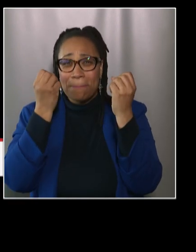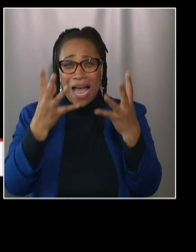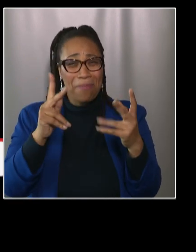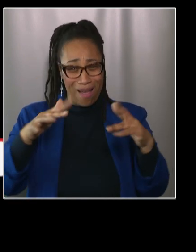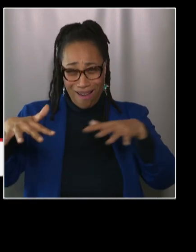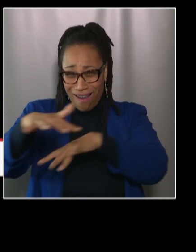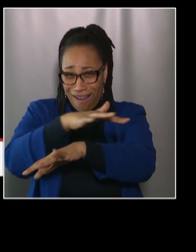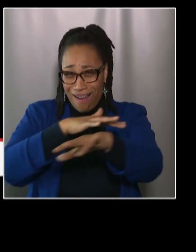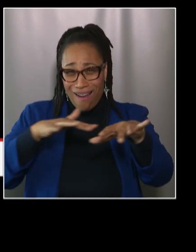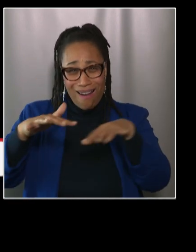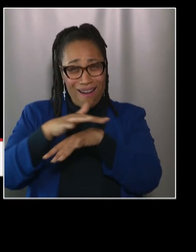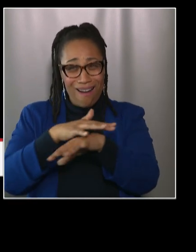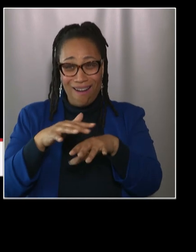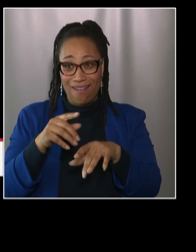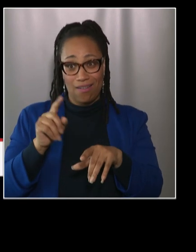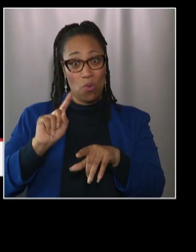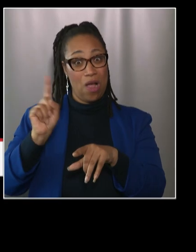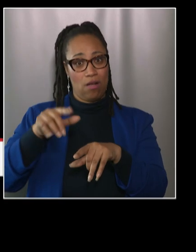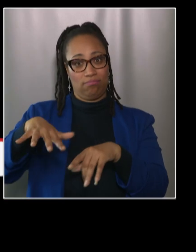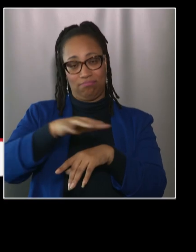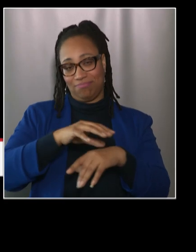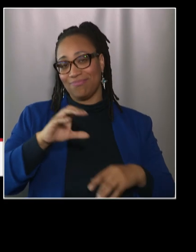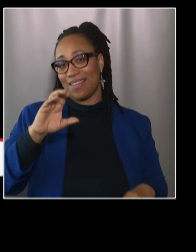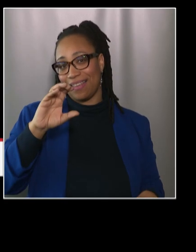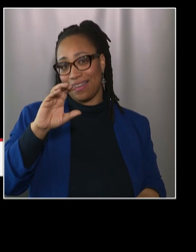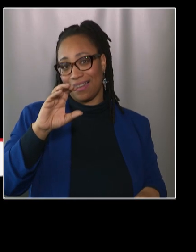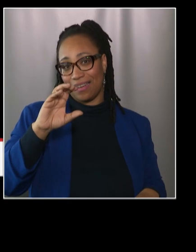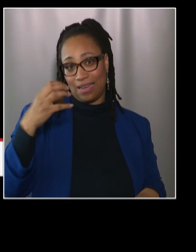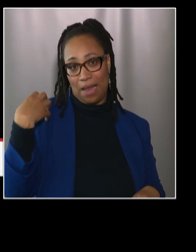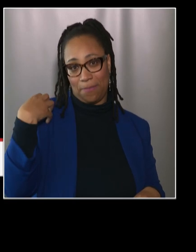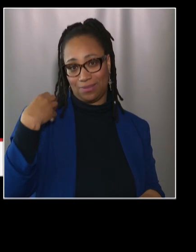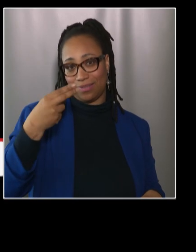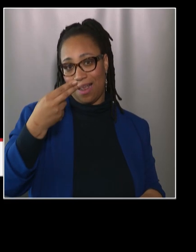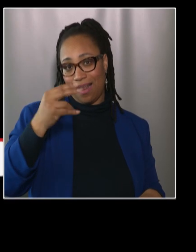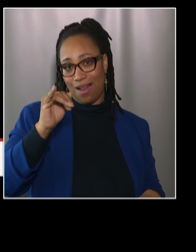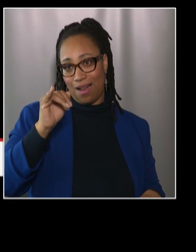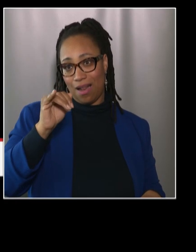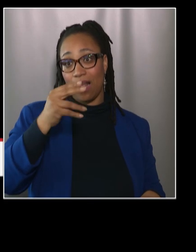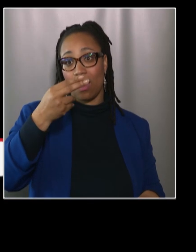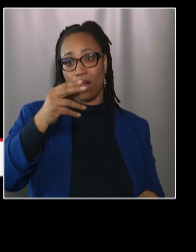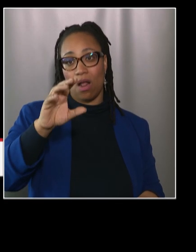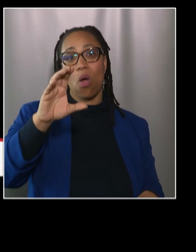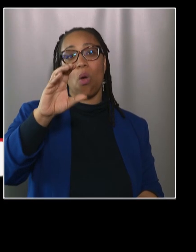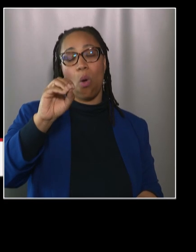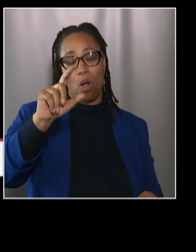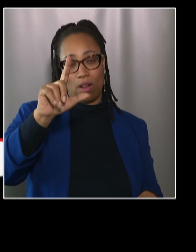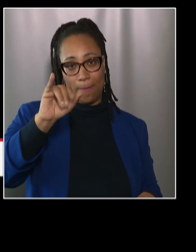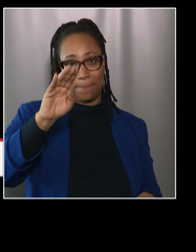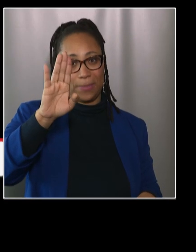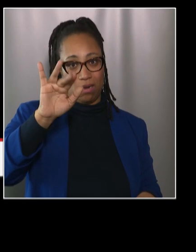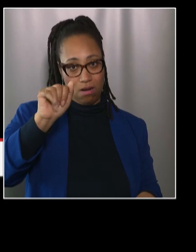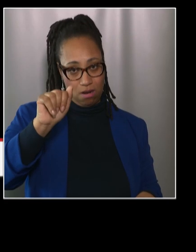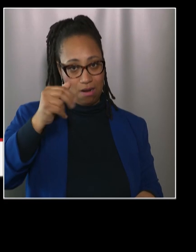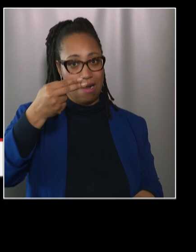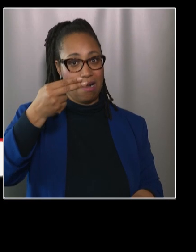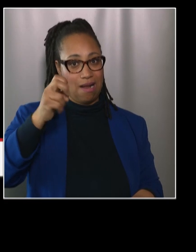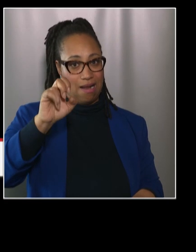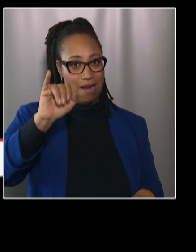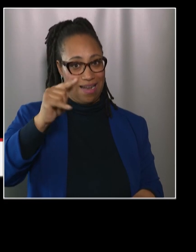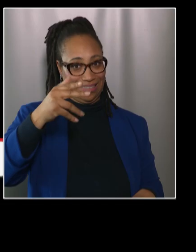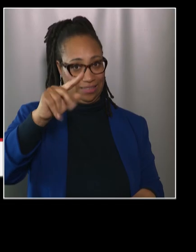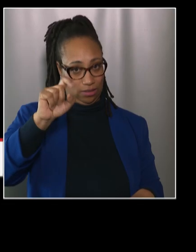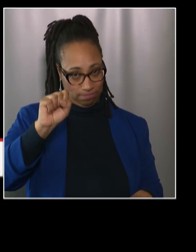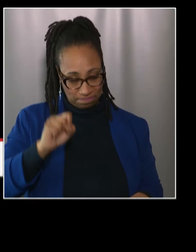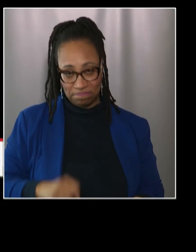along 14th Street. Please join me in congratulating the teams of the Faircliff and Novel 14th Street for being